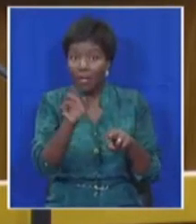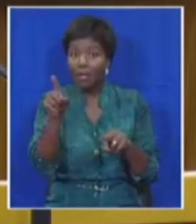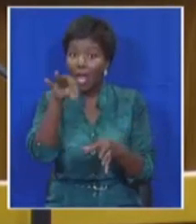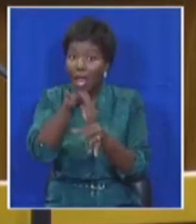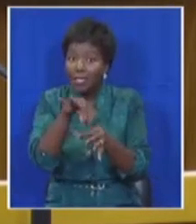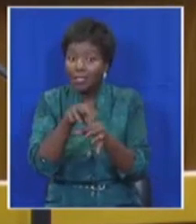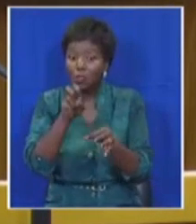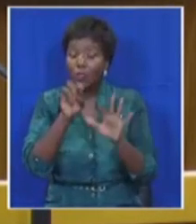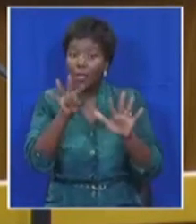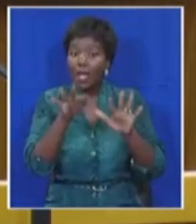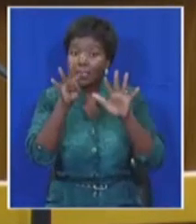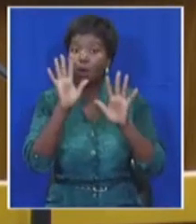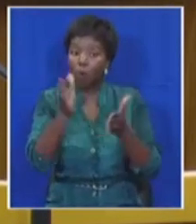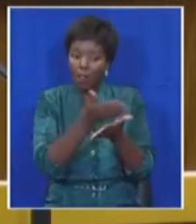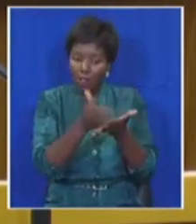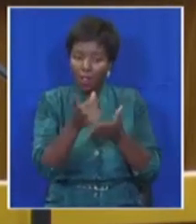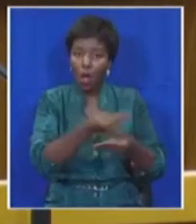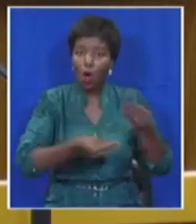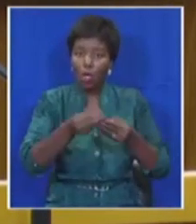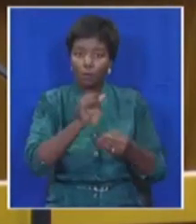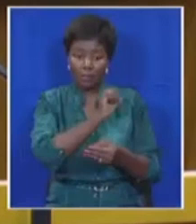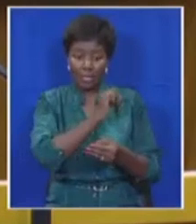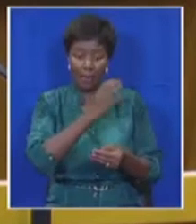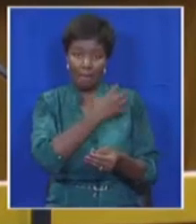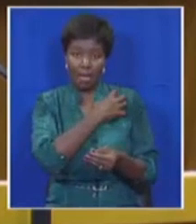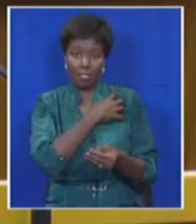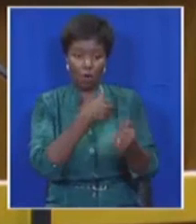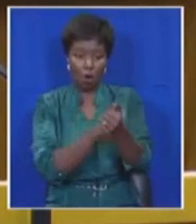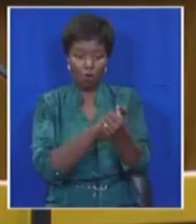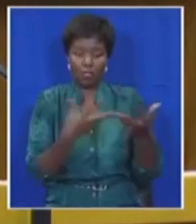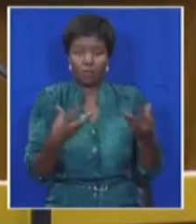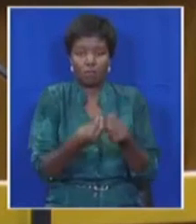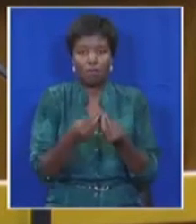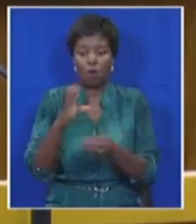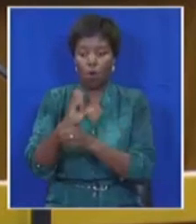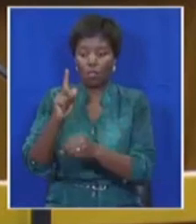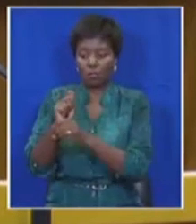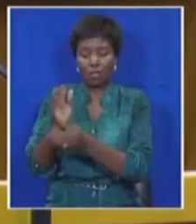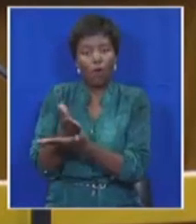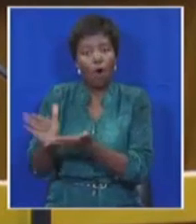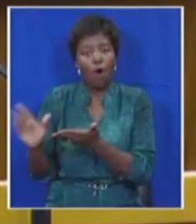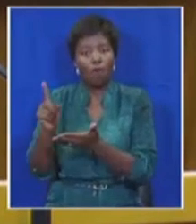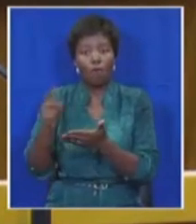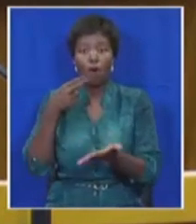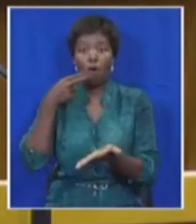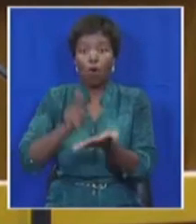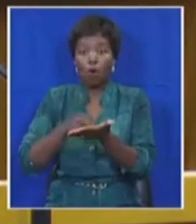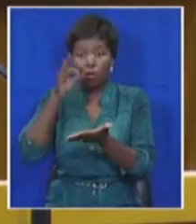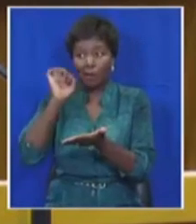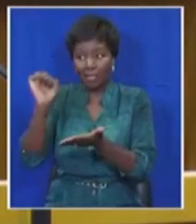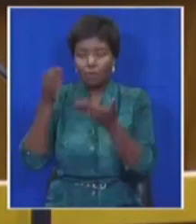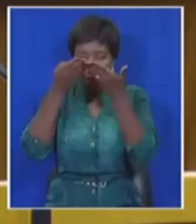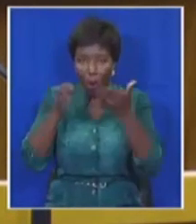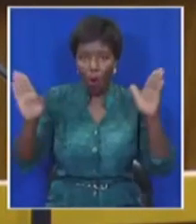corruption, halve the number of ministries, cap spending on consultants, make tender and procurement processes transparent, and cut in